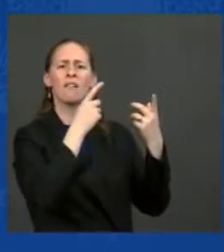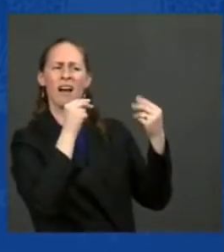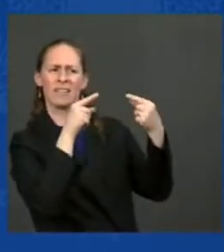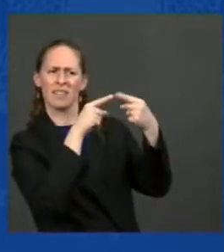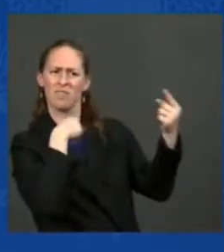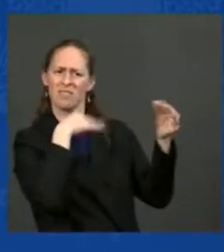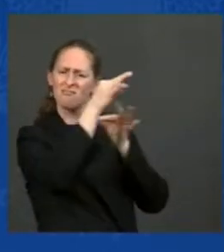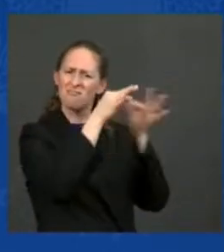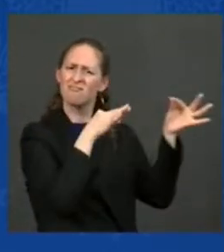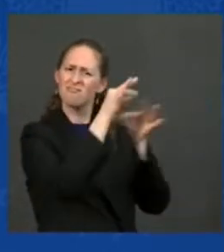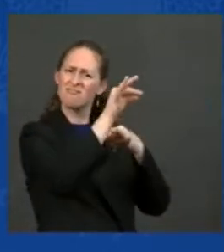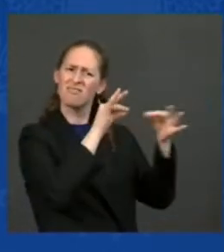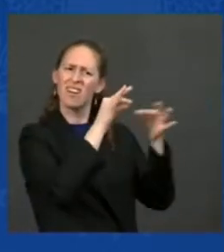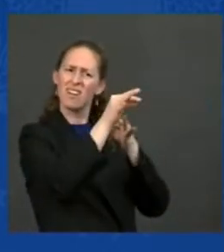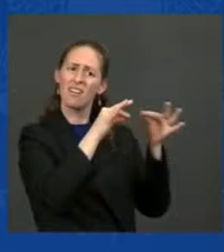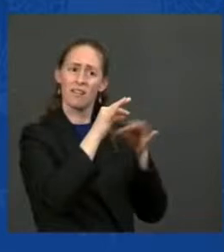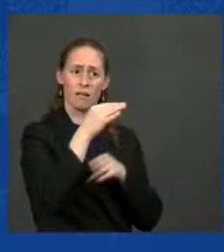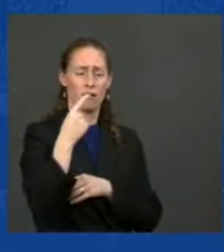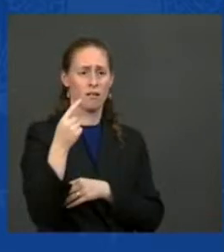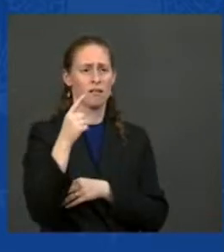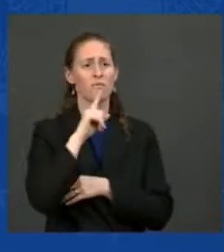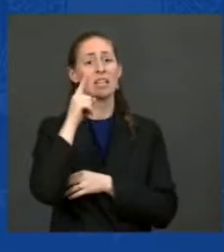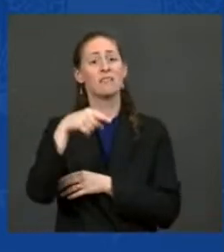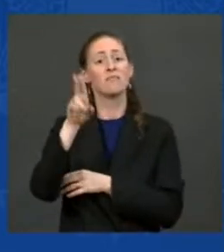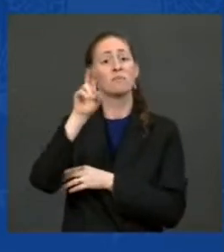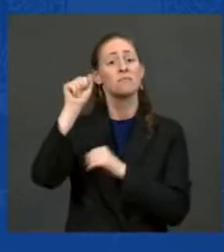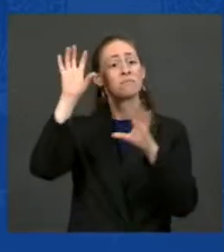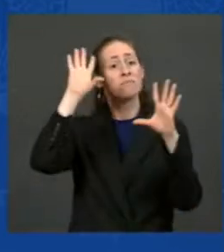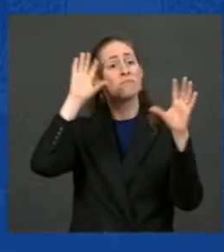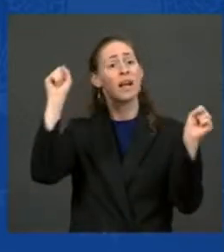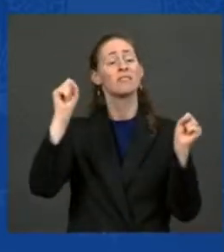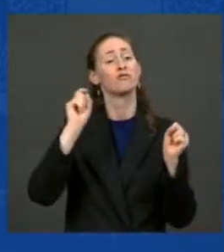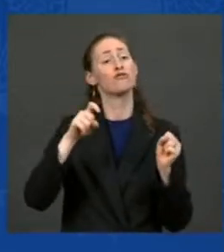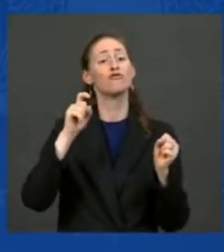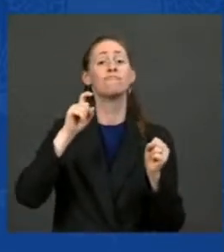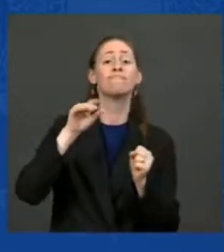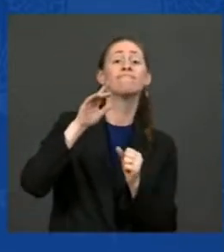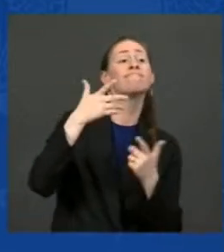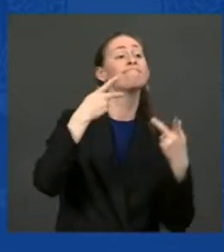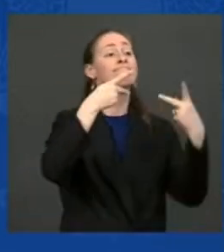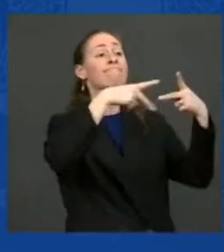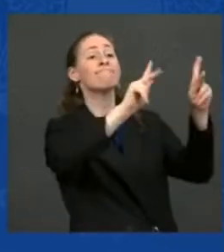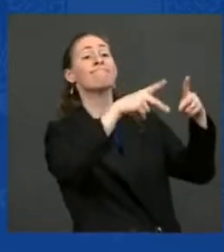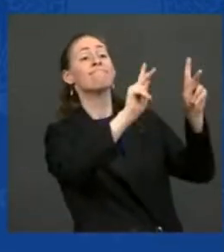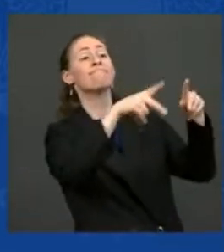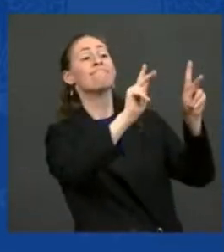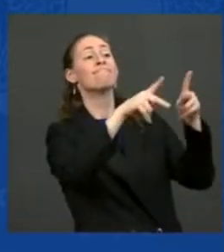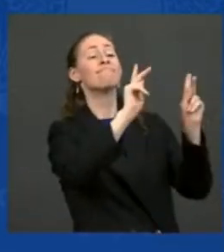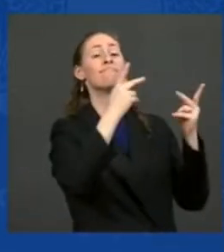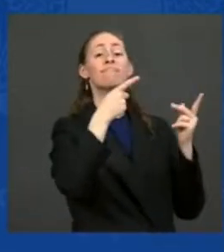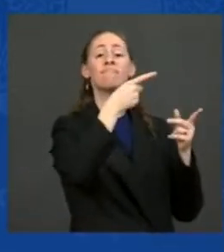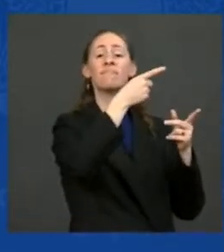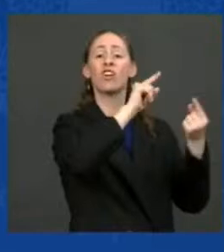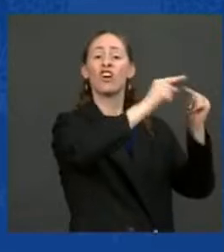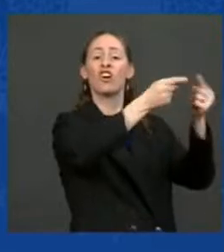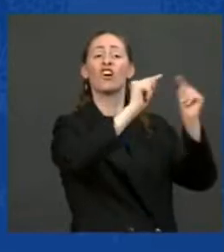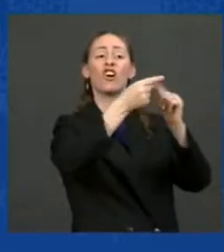that no U.S. president should stand by when human rights are under attack and maintain their